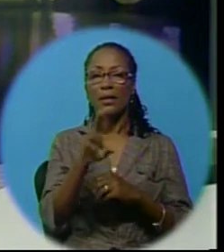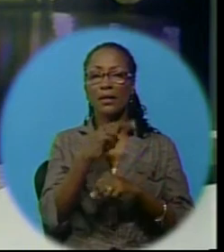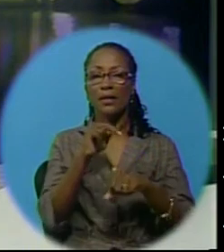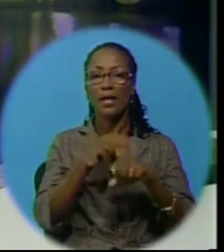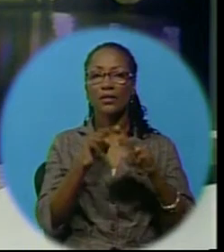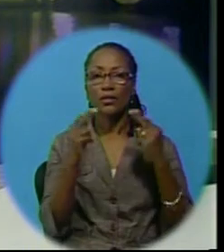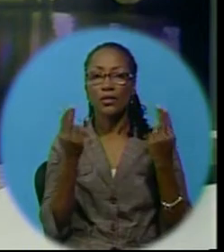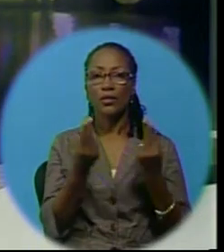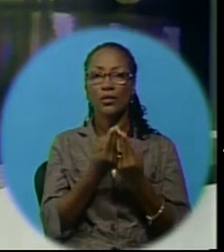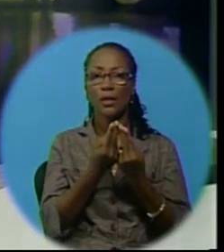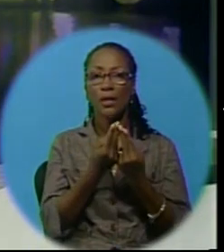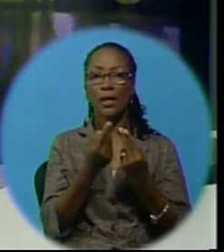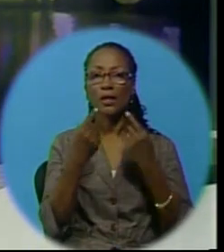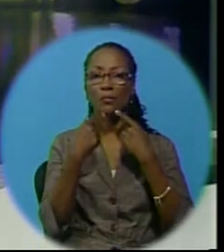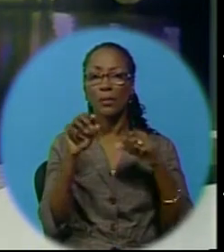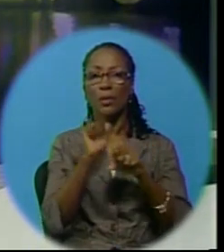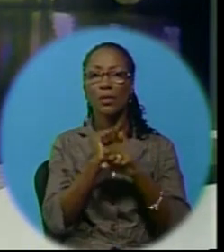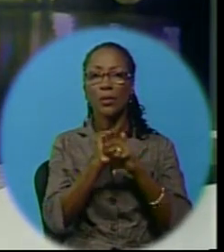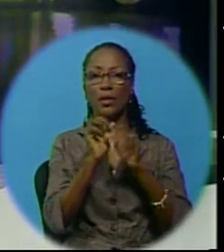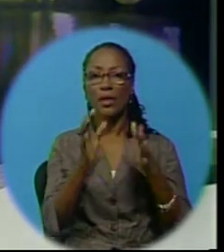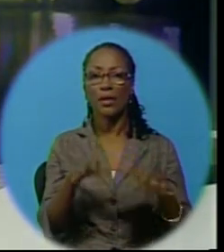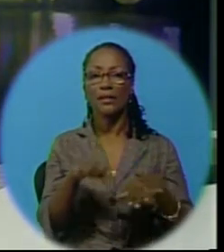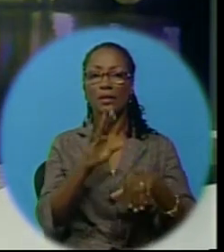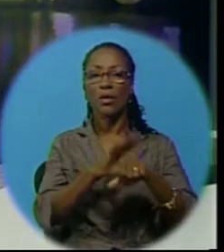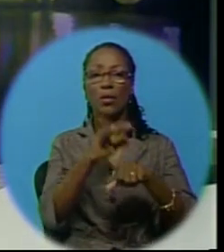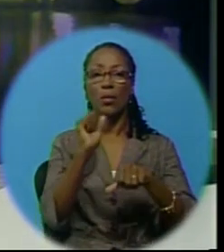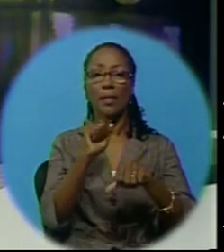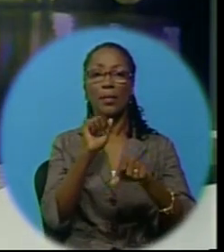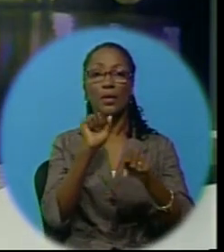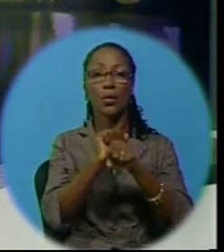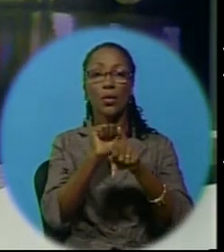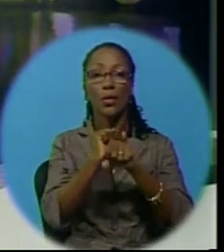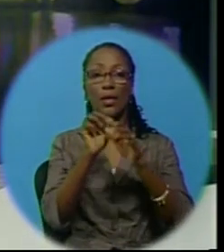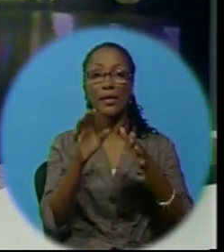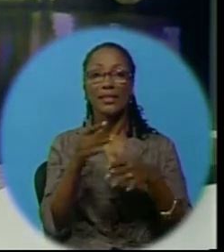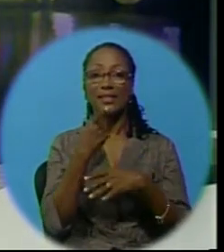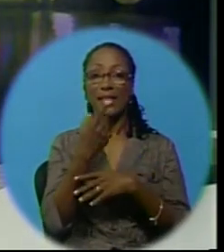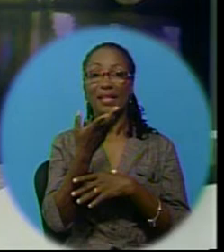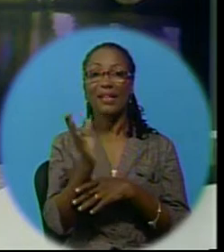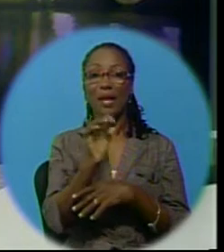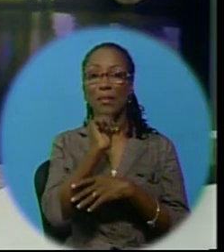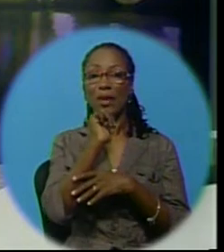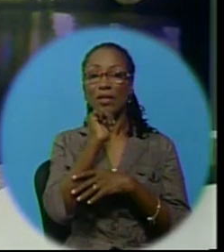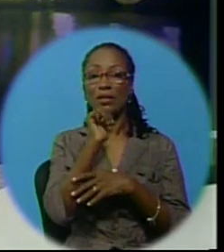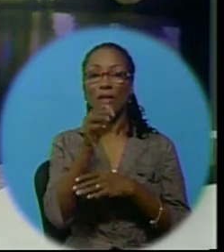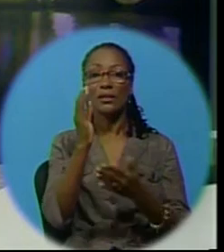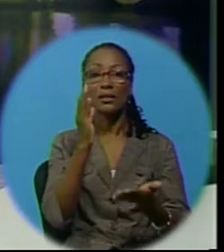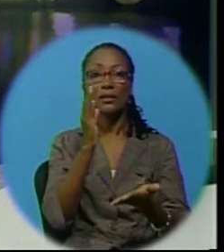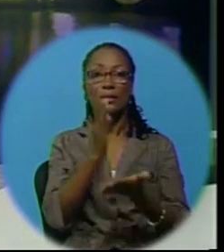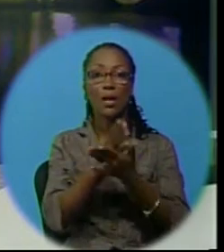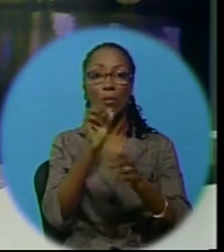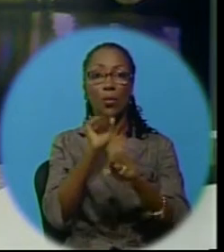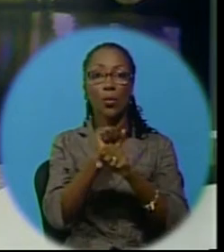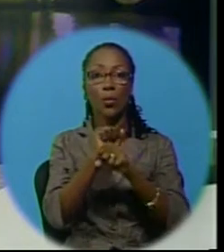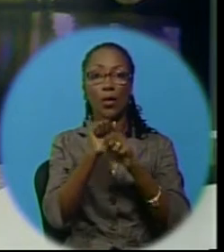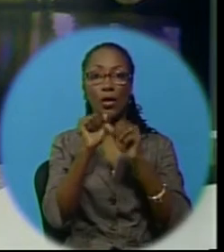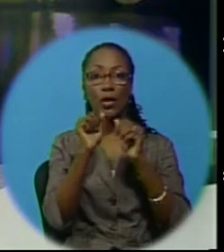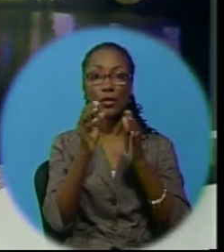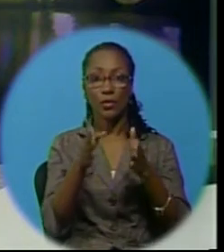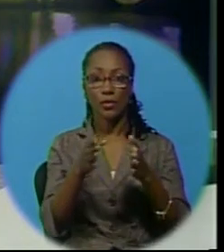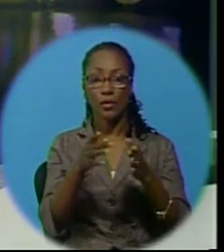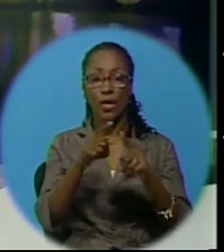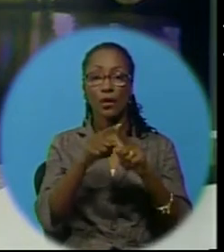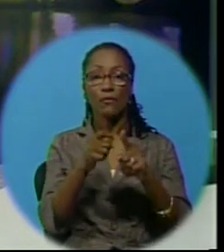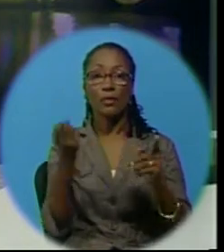The National Union of Public Workers is sounding a warning to employers. It's telling them not to prevent workers from joining its national